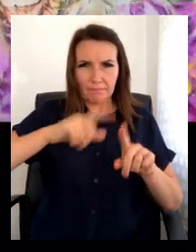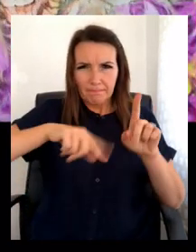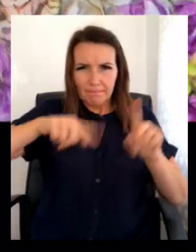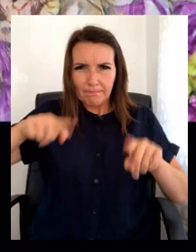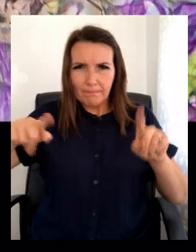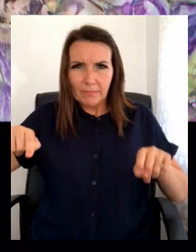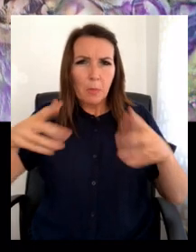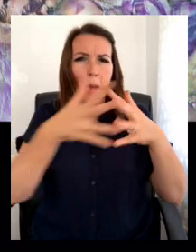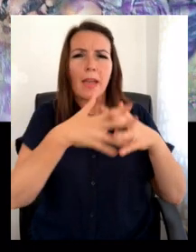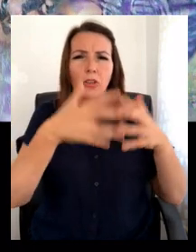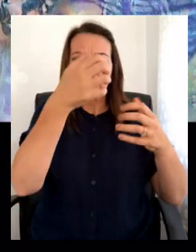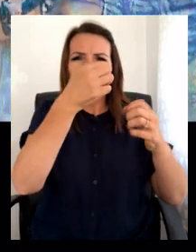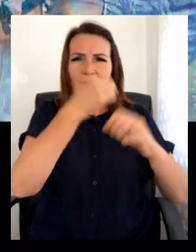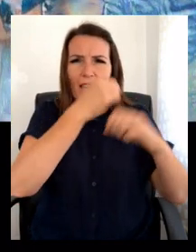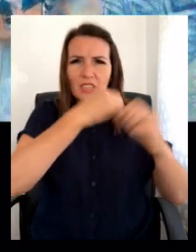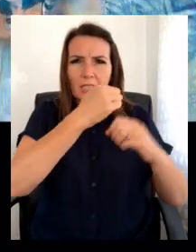engineers.